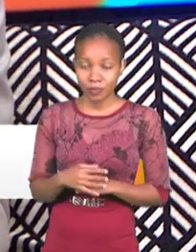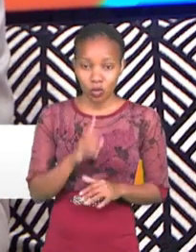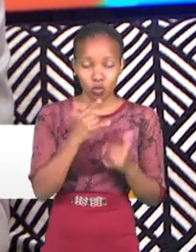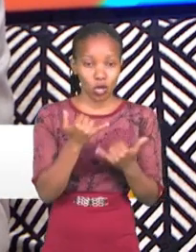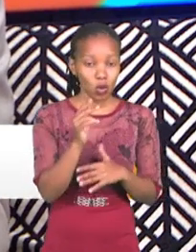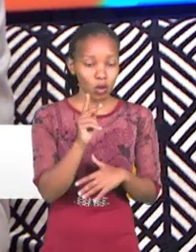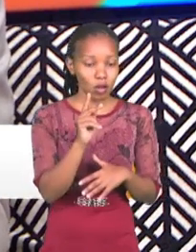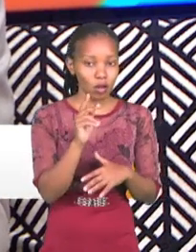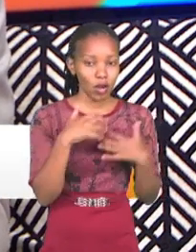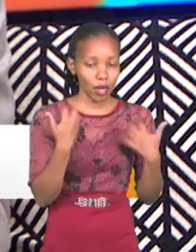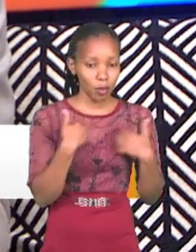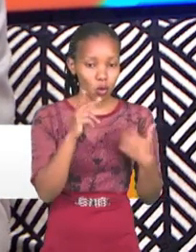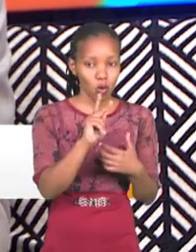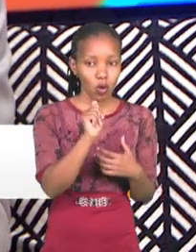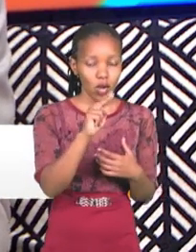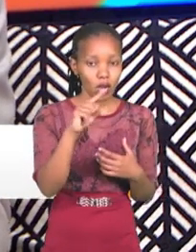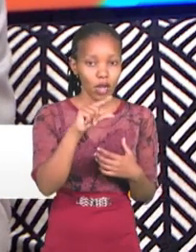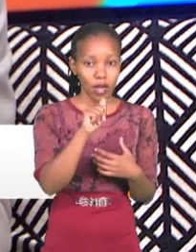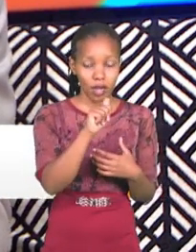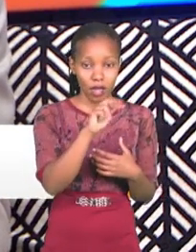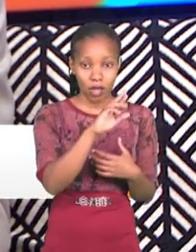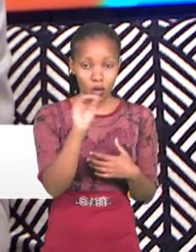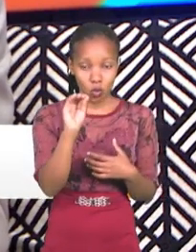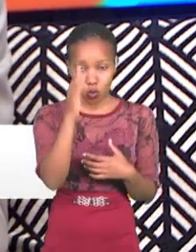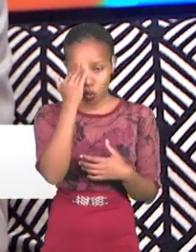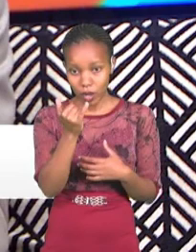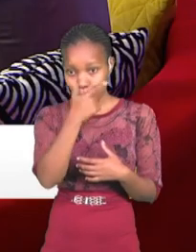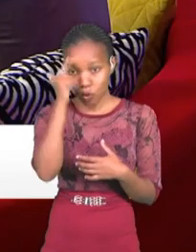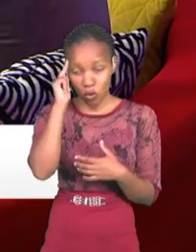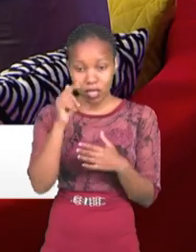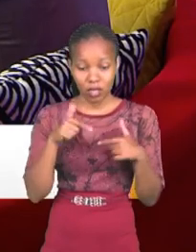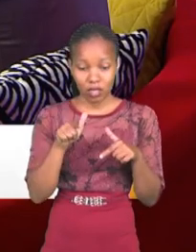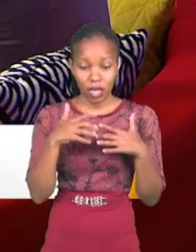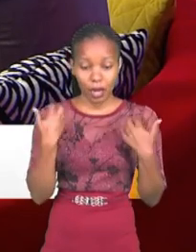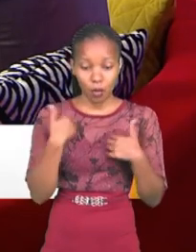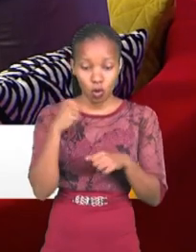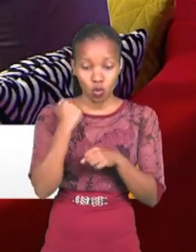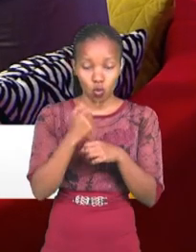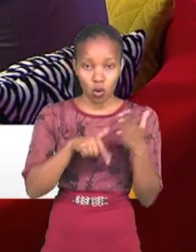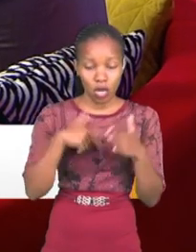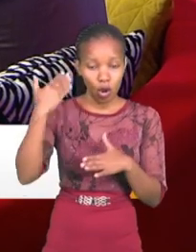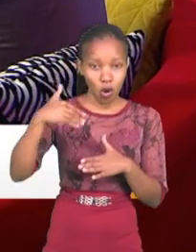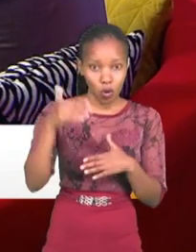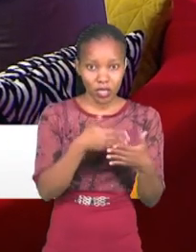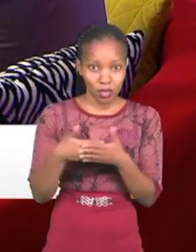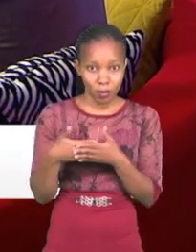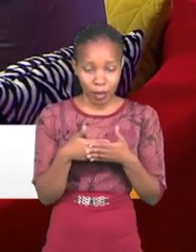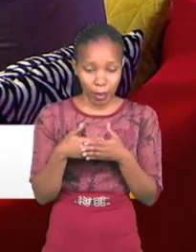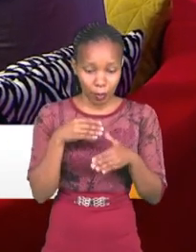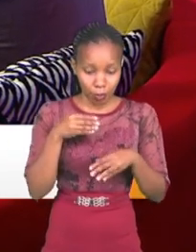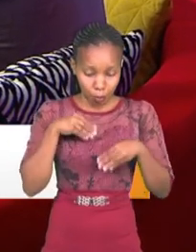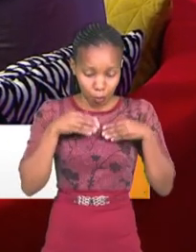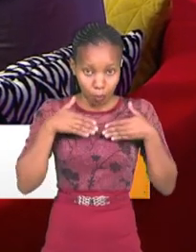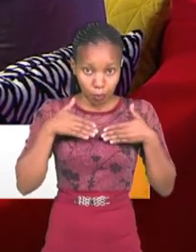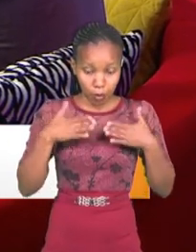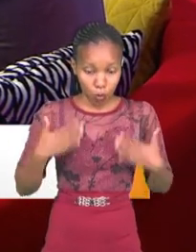basically comes from the kangaroo itself, as you are saying. What kangaroo does, kangaroo put her baby in the lap of her,